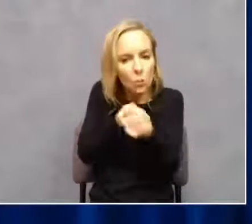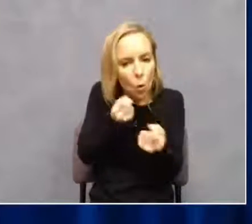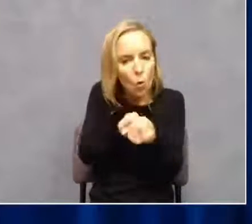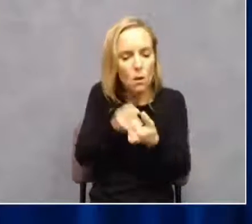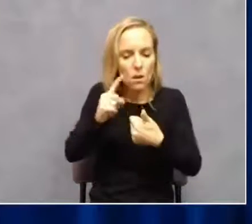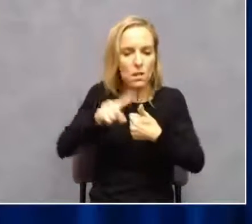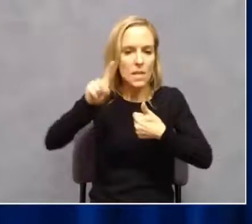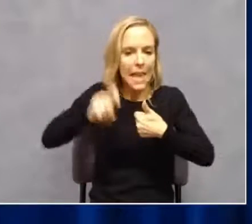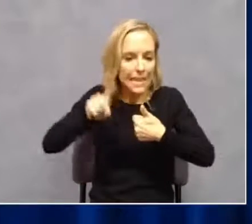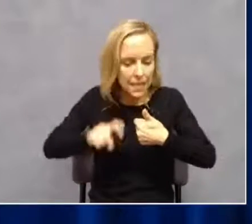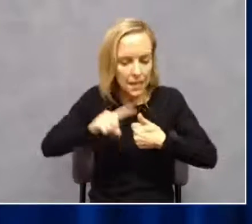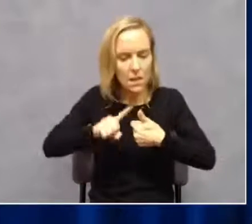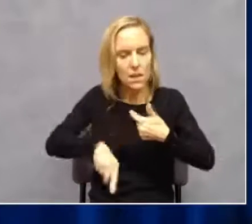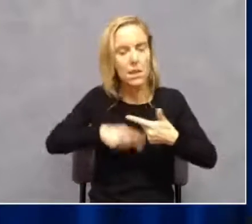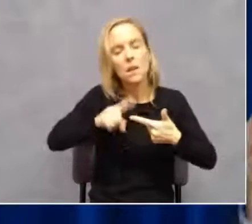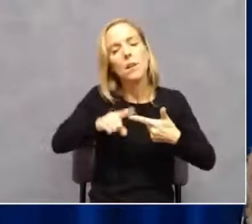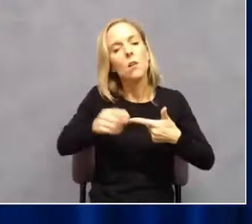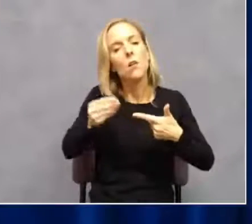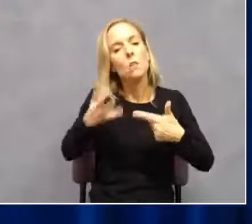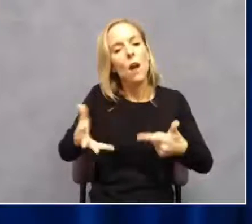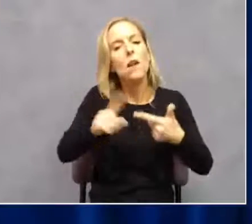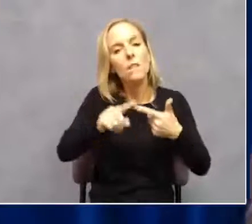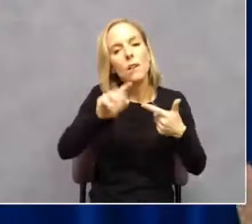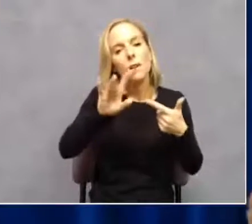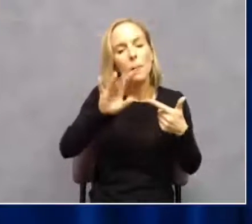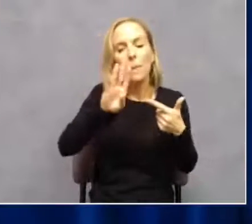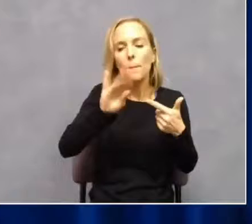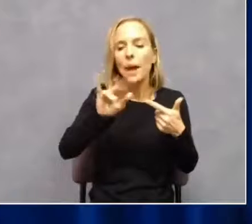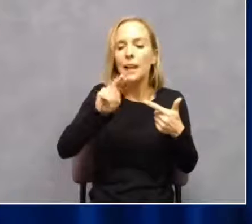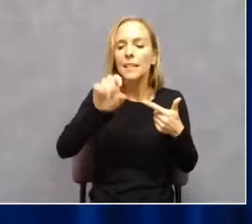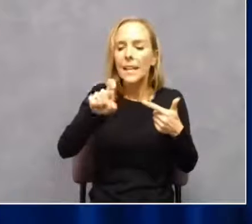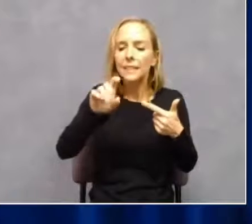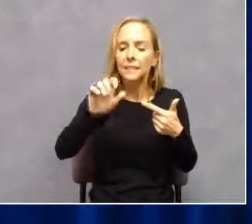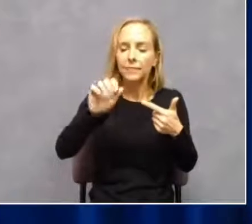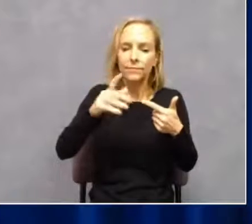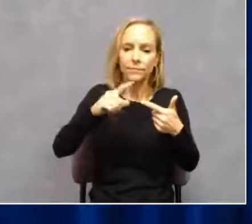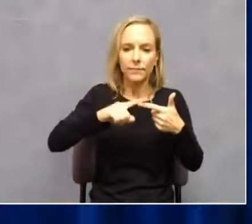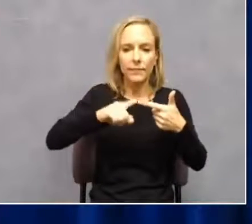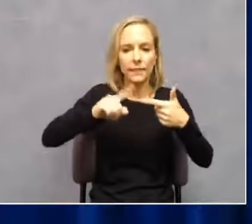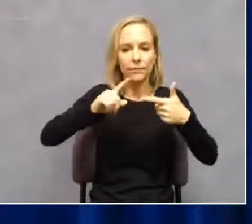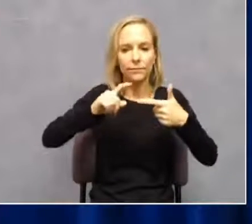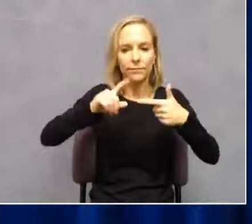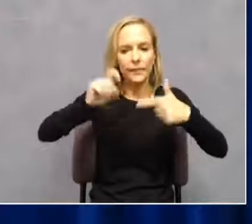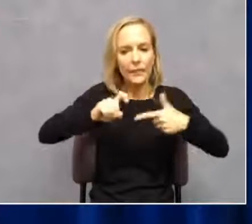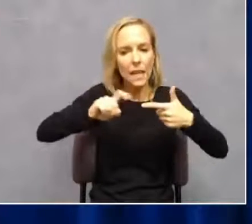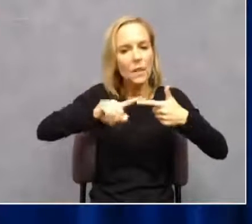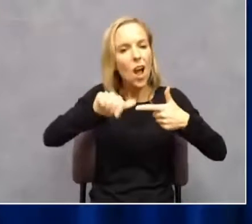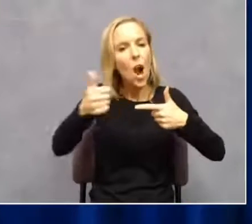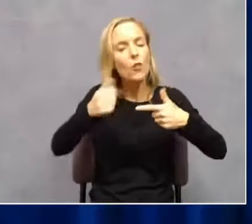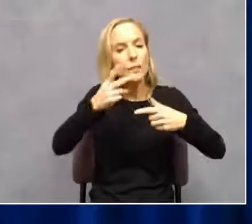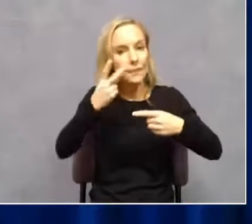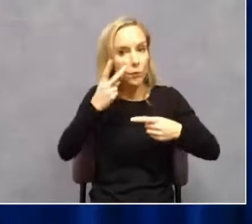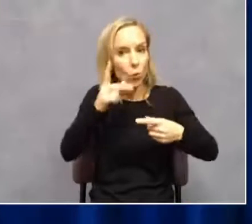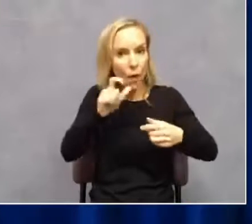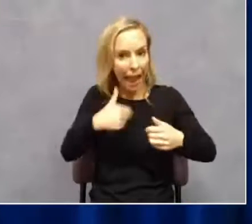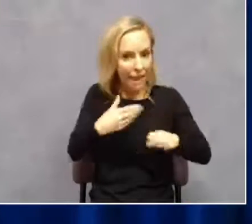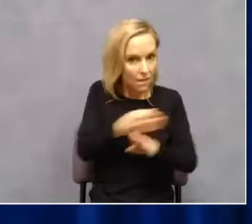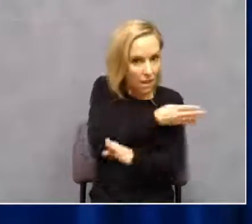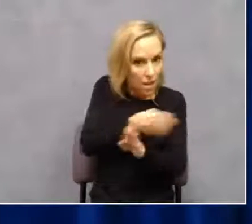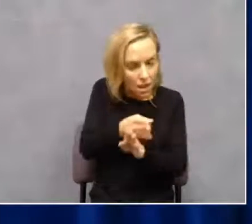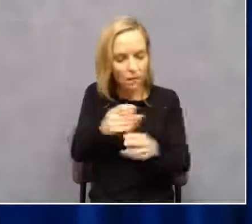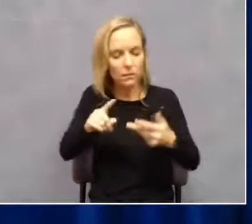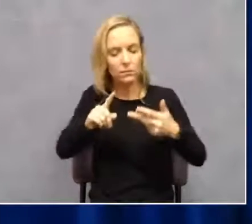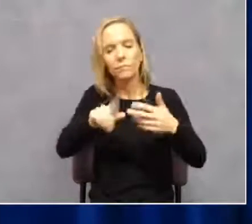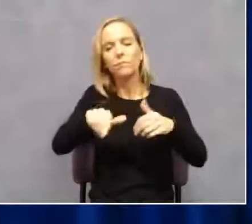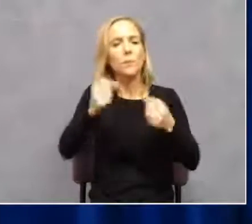We're providing the Binax antigen as well. So there are lots of resources that we are giving them, and